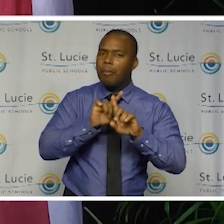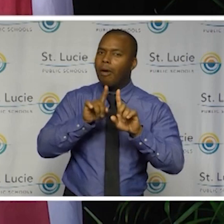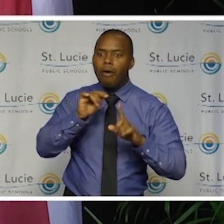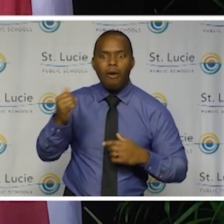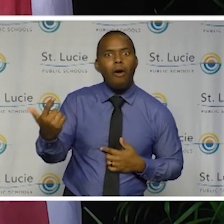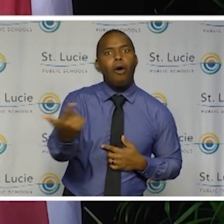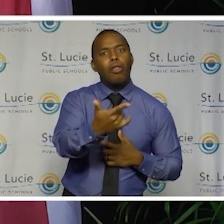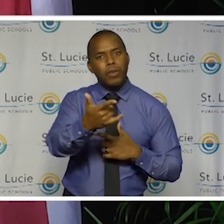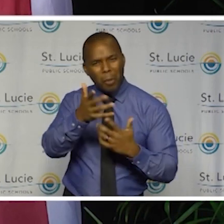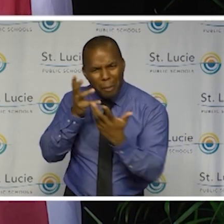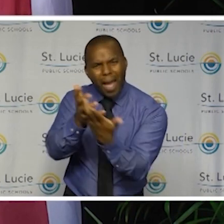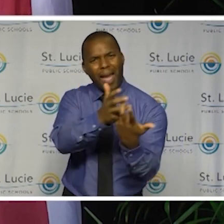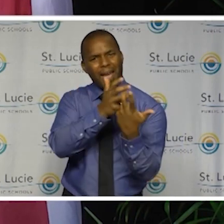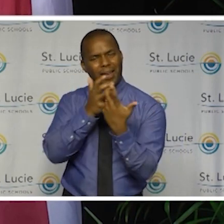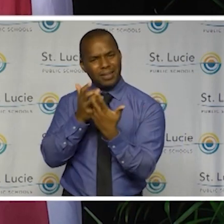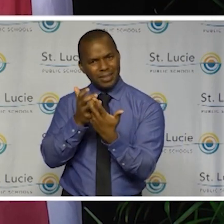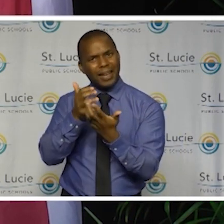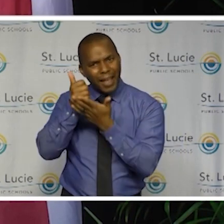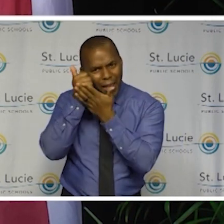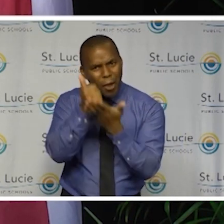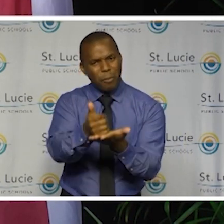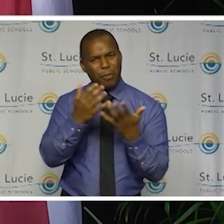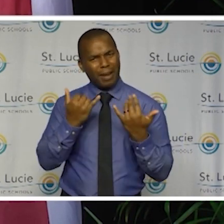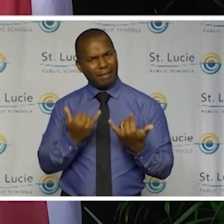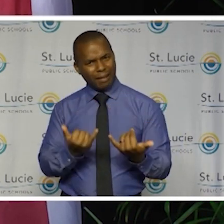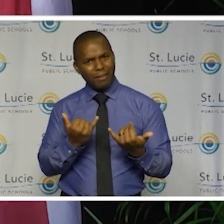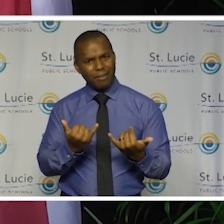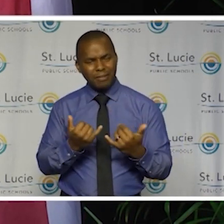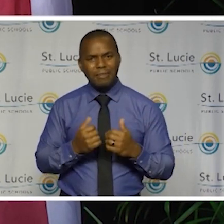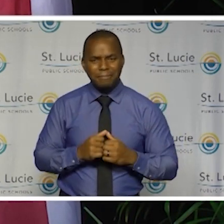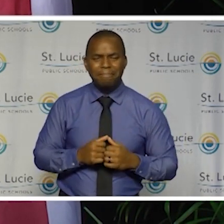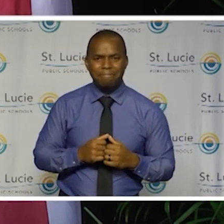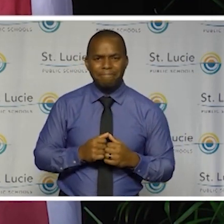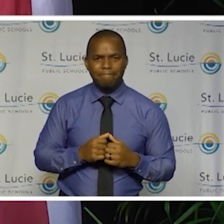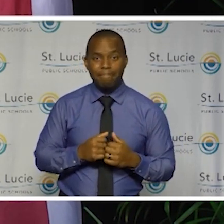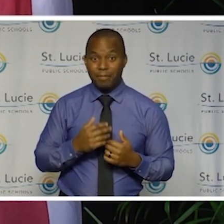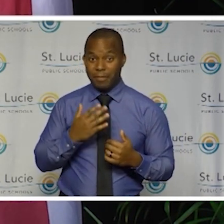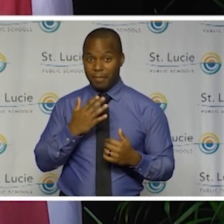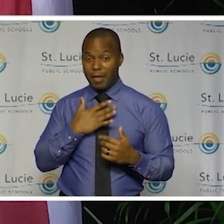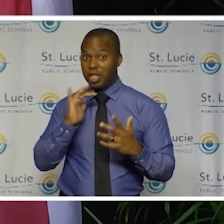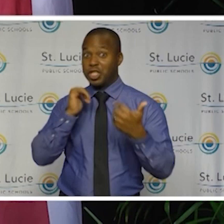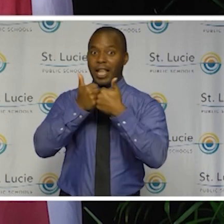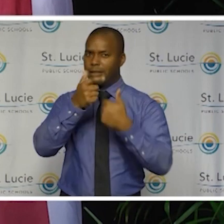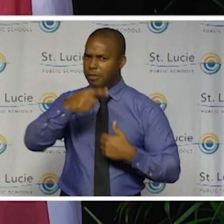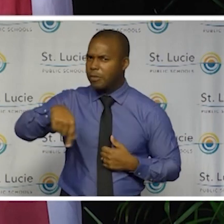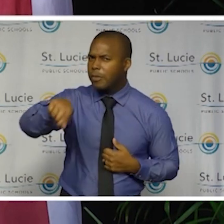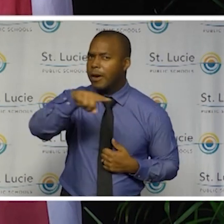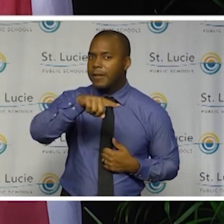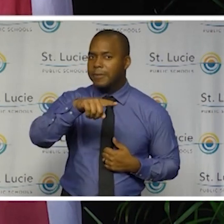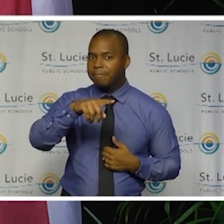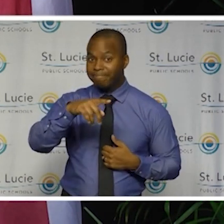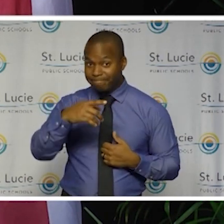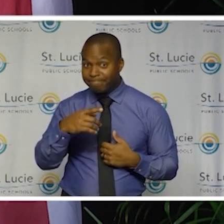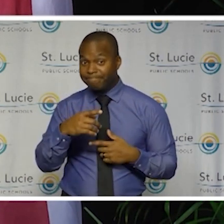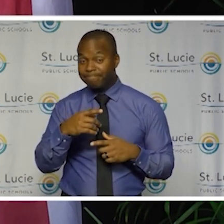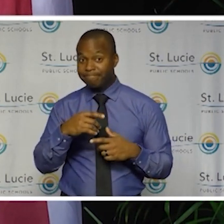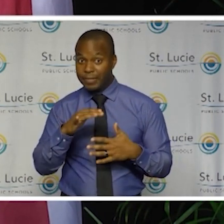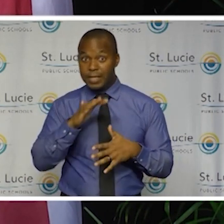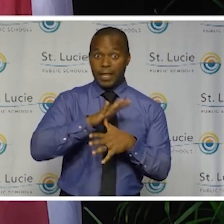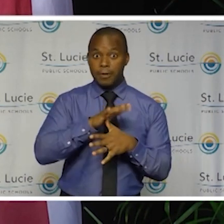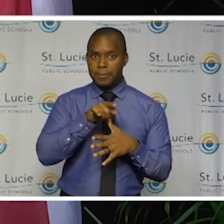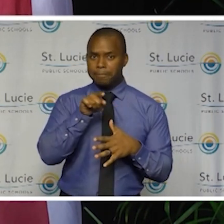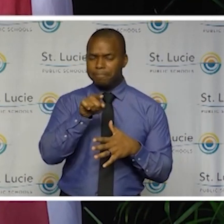of us, especially in these uncertain times. My challenge to you is this, seniors